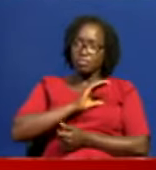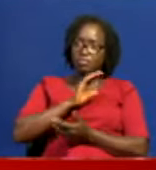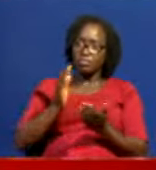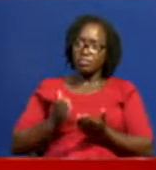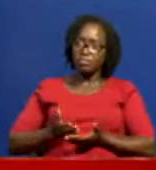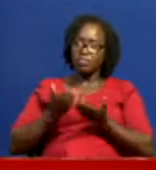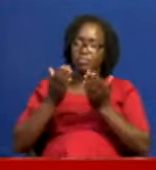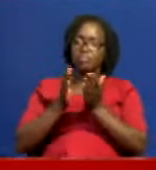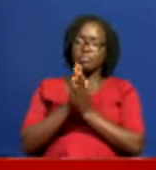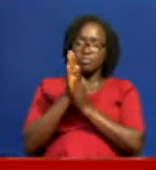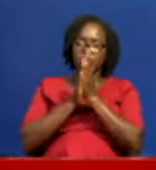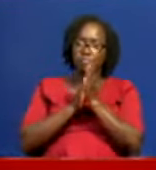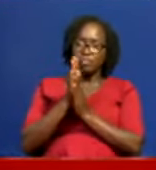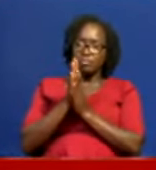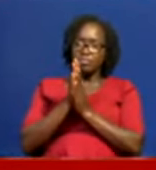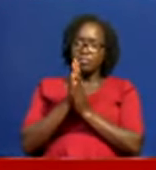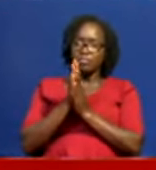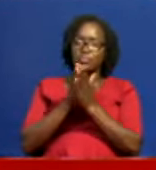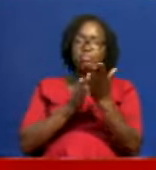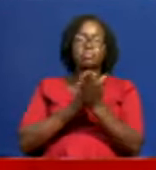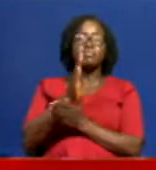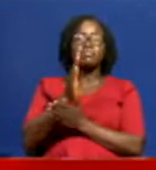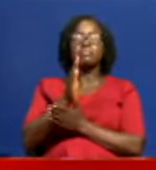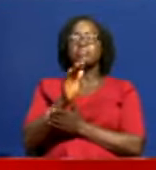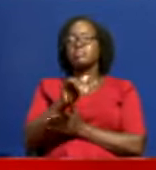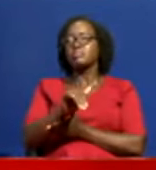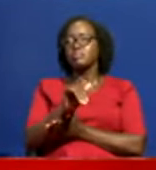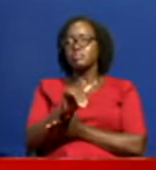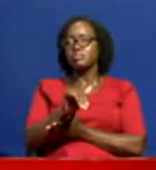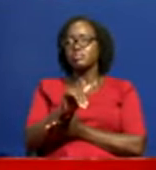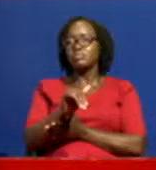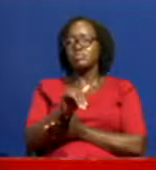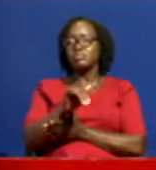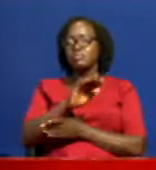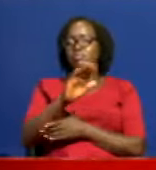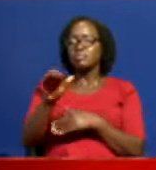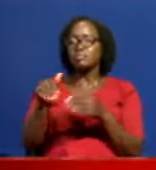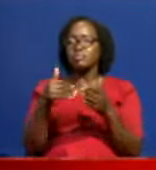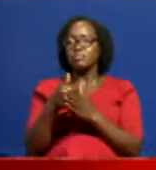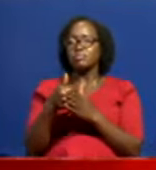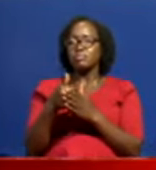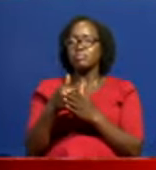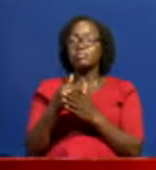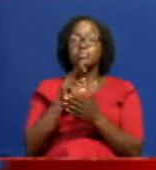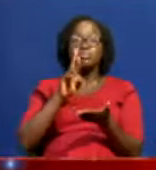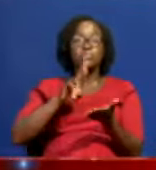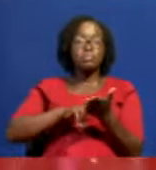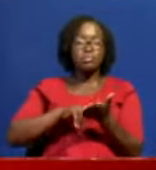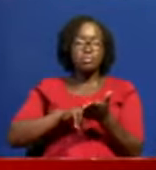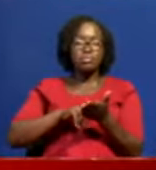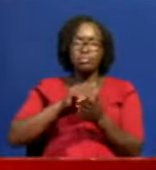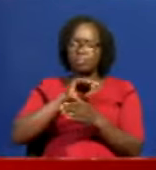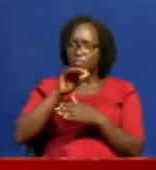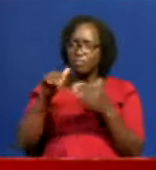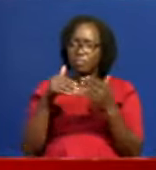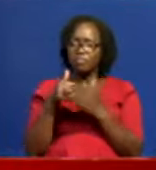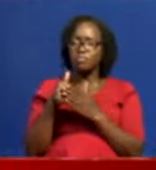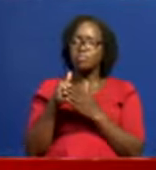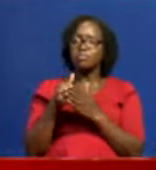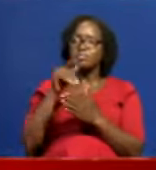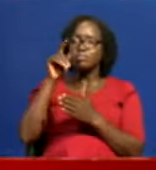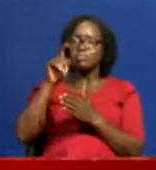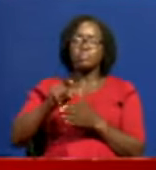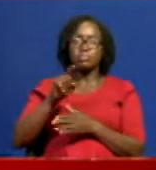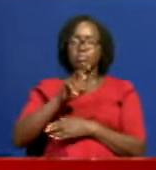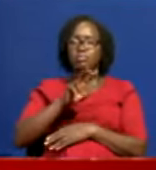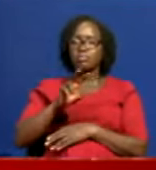enhancing our aspirations by ensuring that everyone, and I repeat, everyone must be